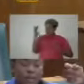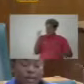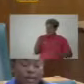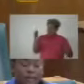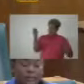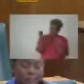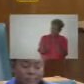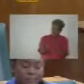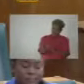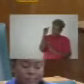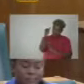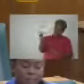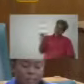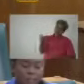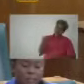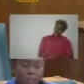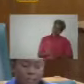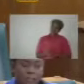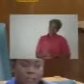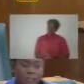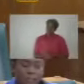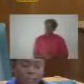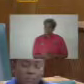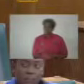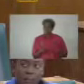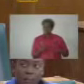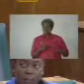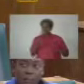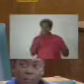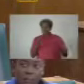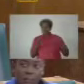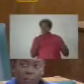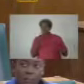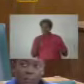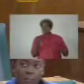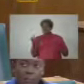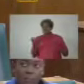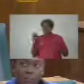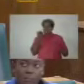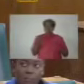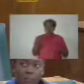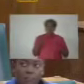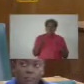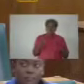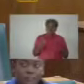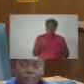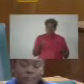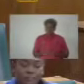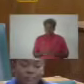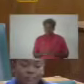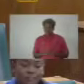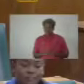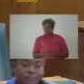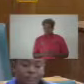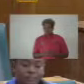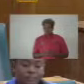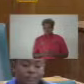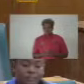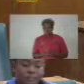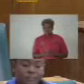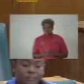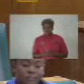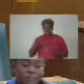killed the idea. So when I hear some people say, so what if they do it? Then we